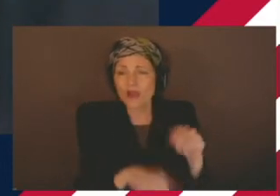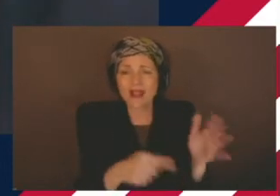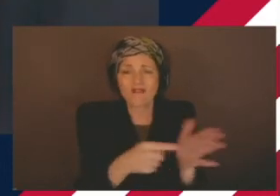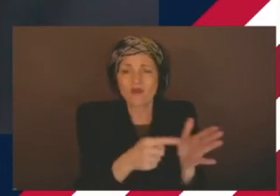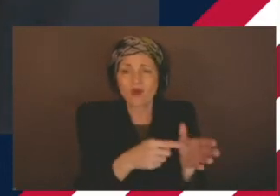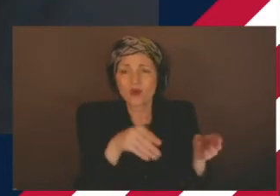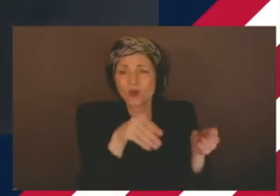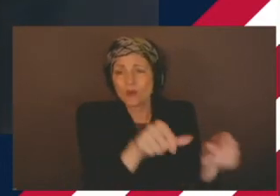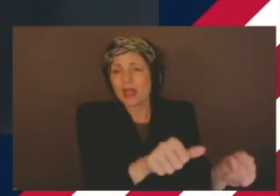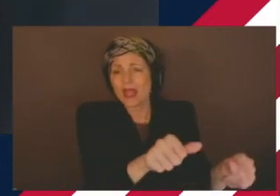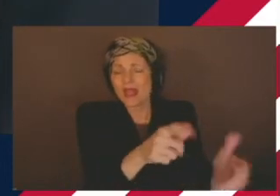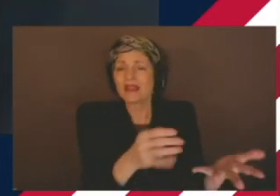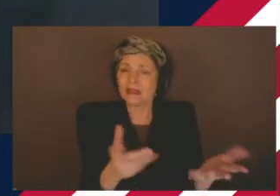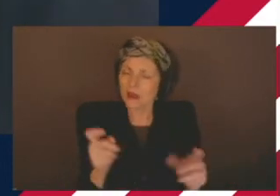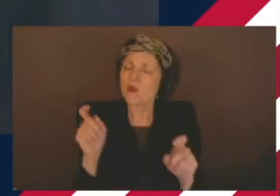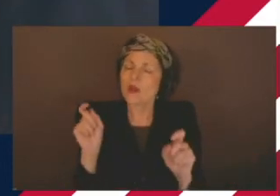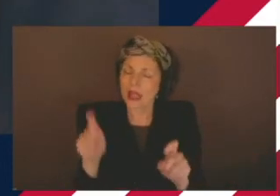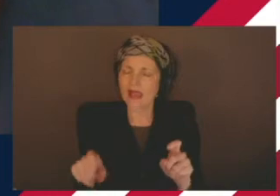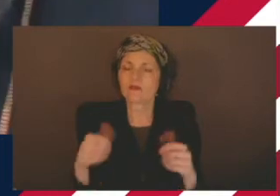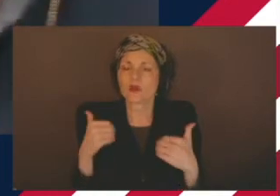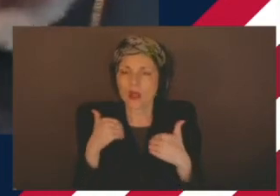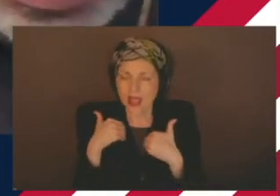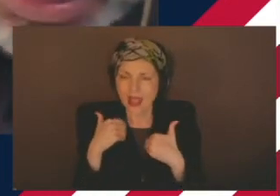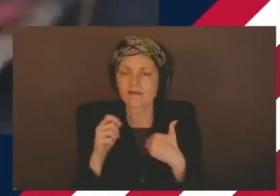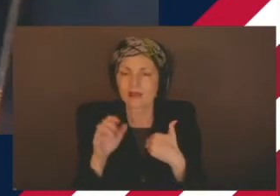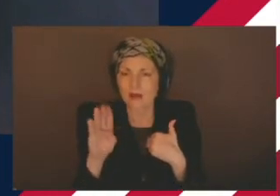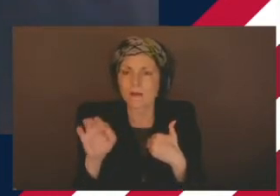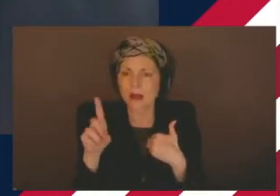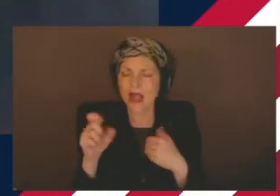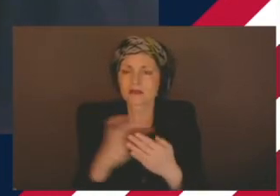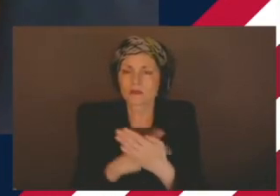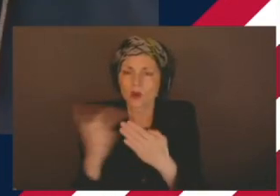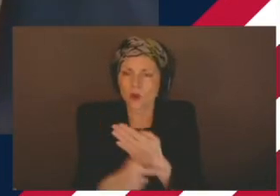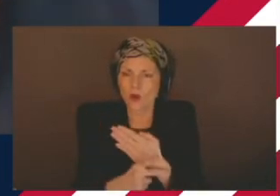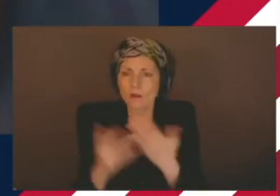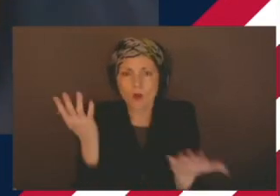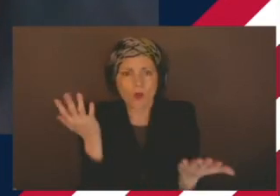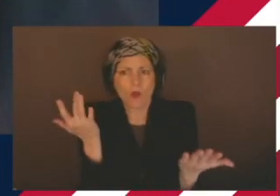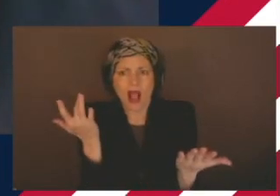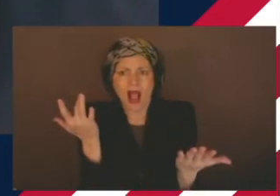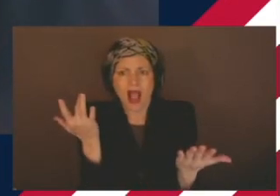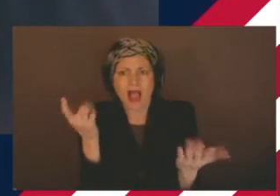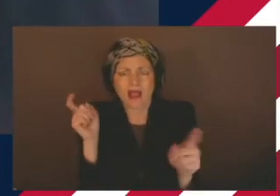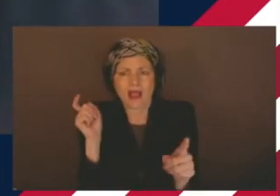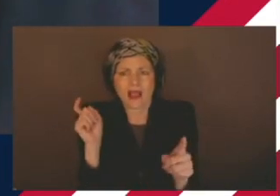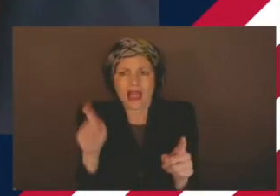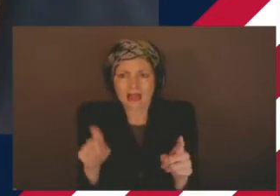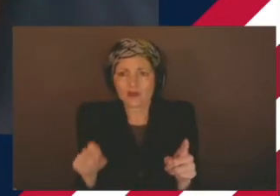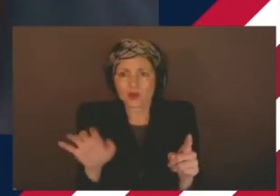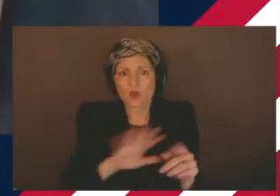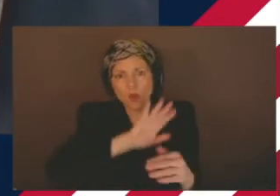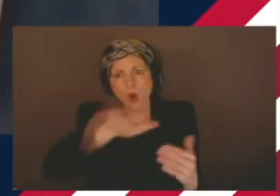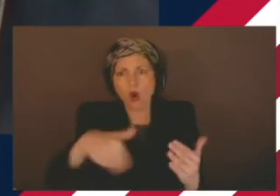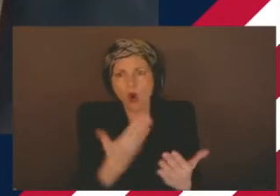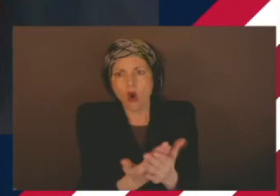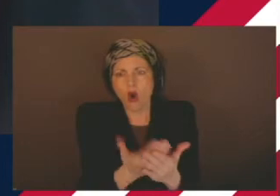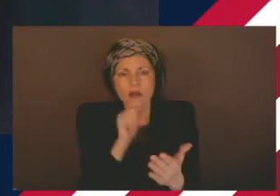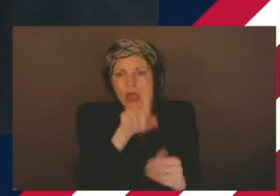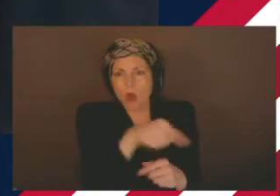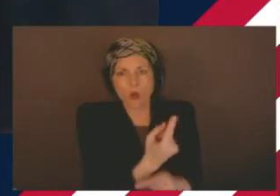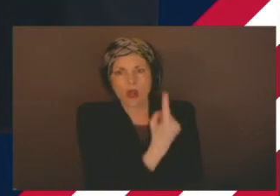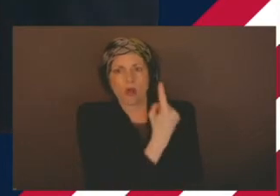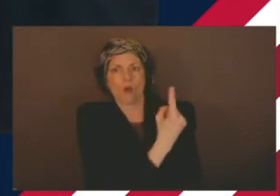with a baby bonds program. Why must we do all of these things and not one of them? Because there are 5